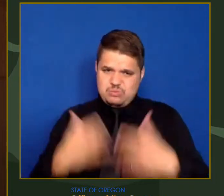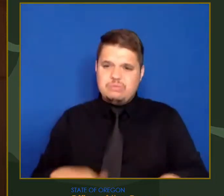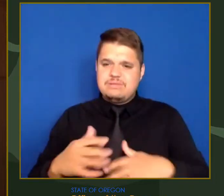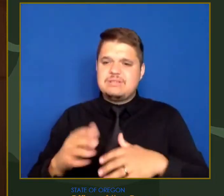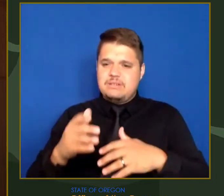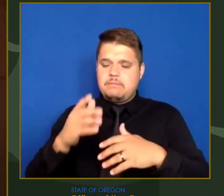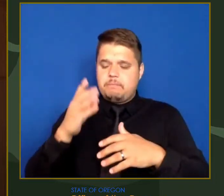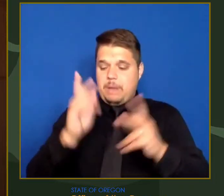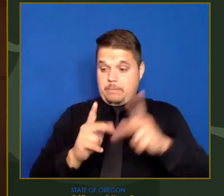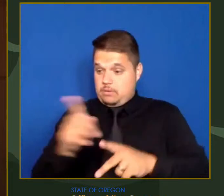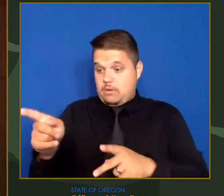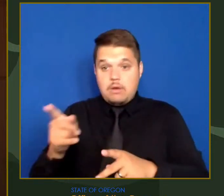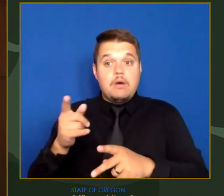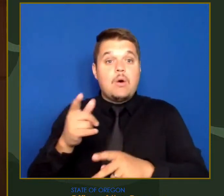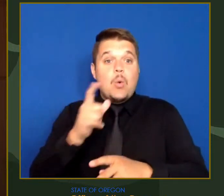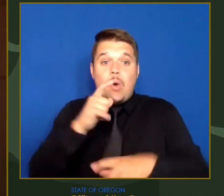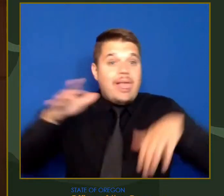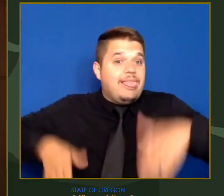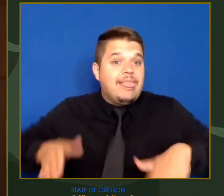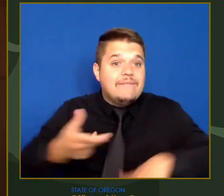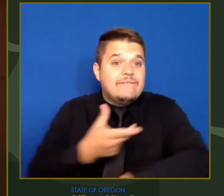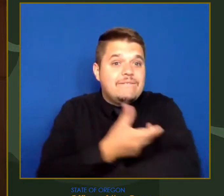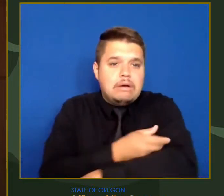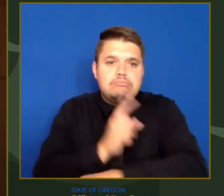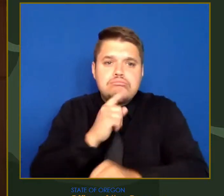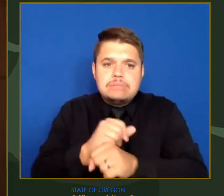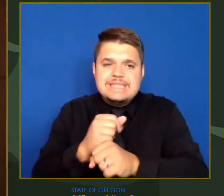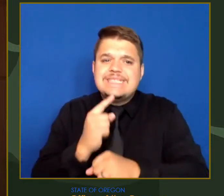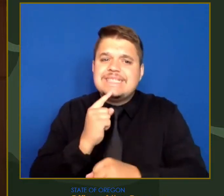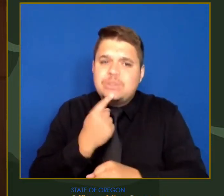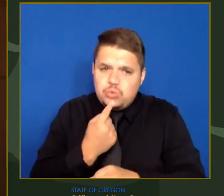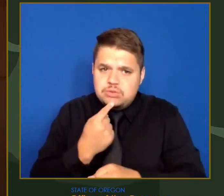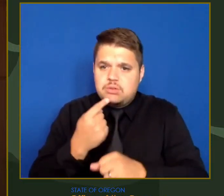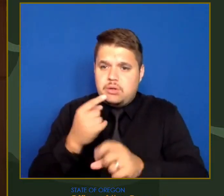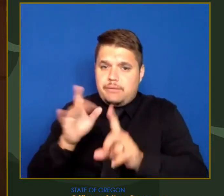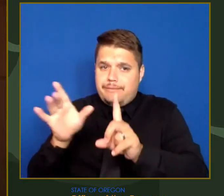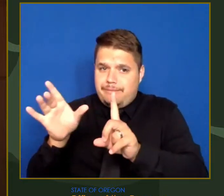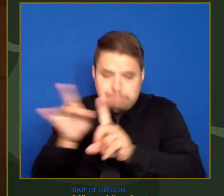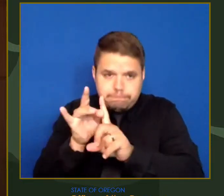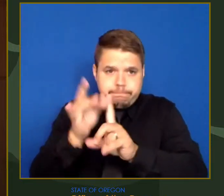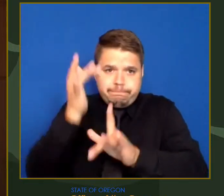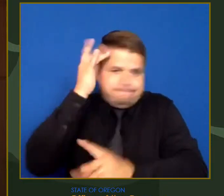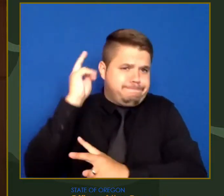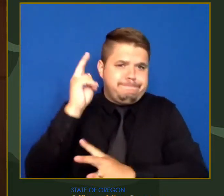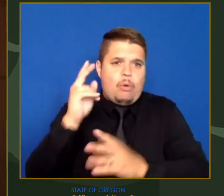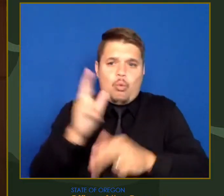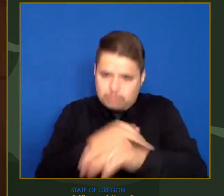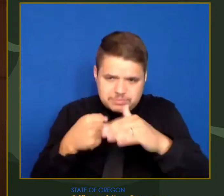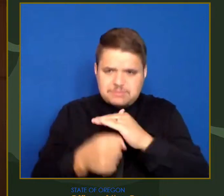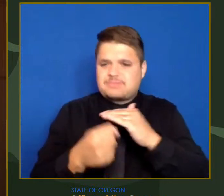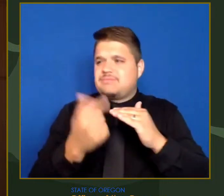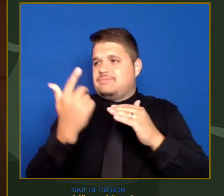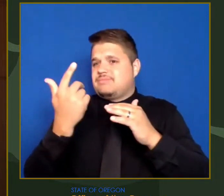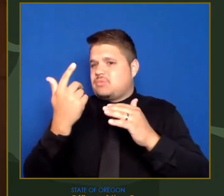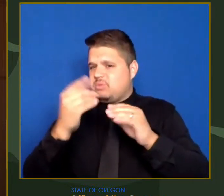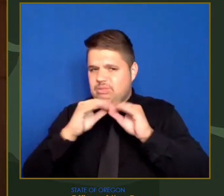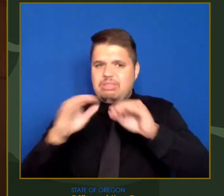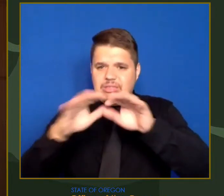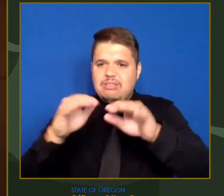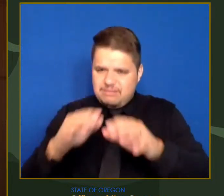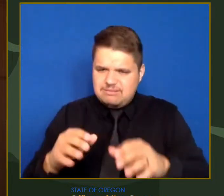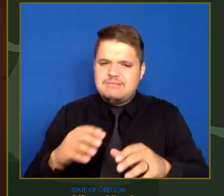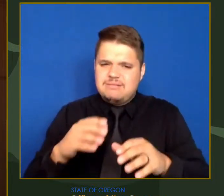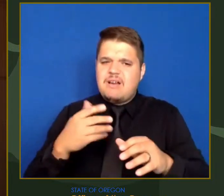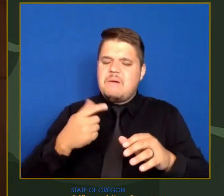remain concerned. And that's why I am asking Oregonians to remain respectful even as